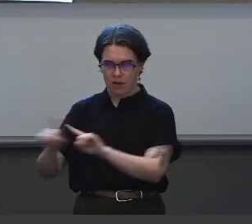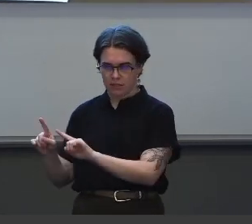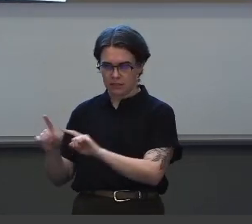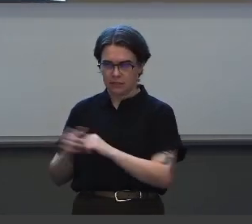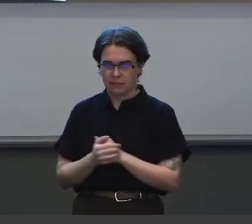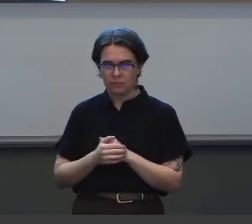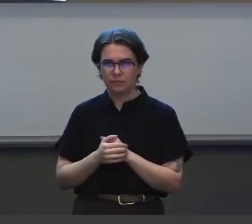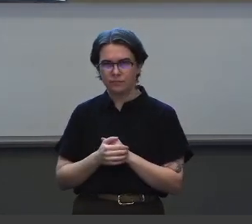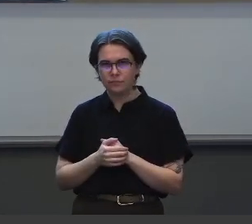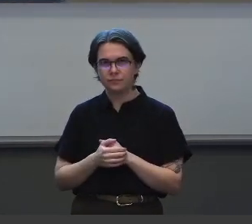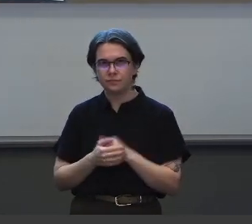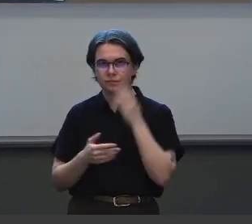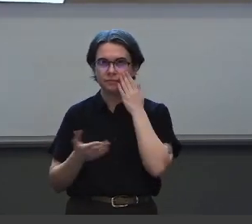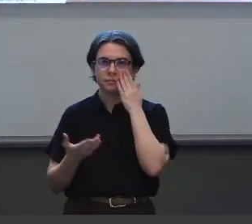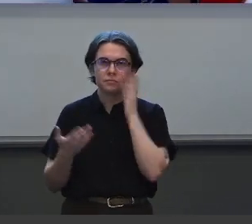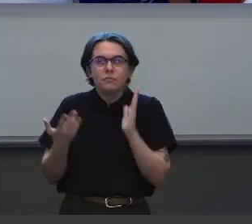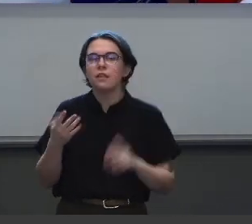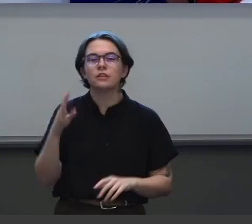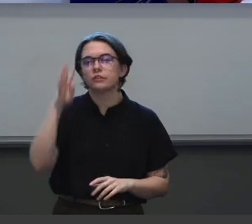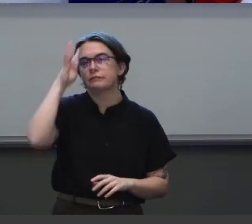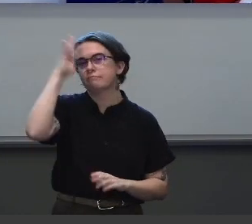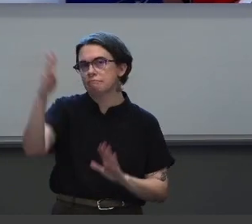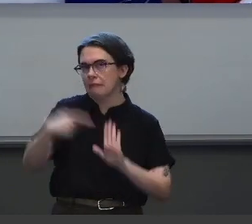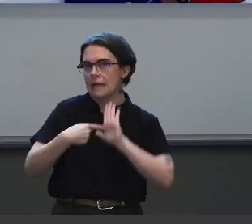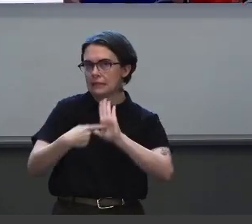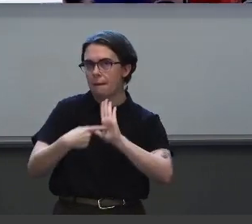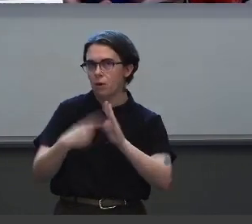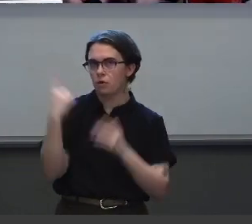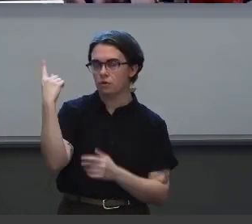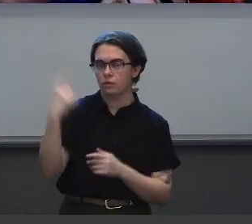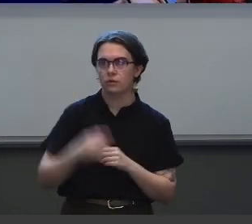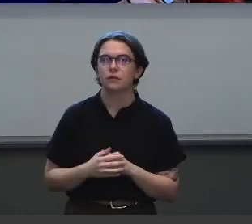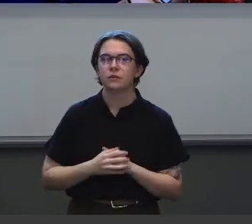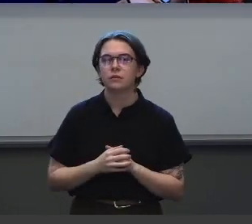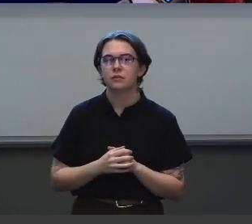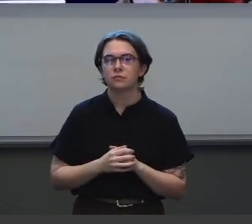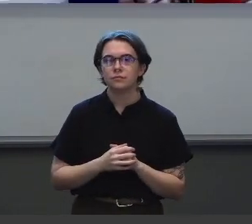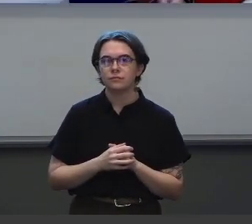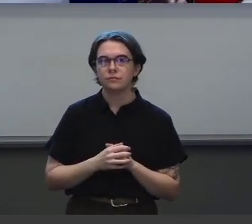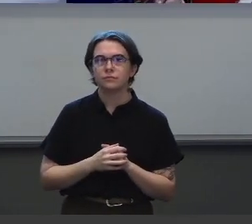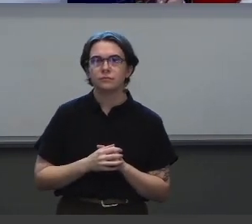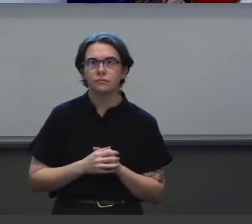as depicted in this hypothetical example here, if we have,